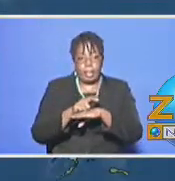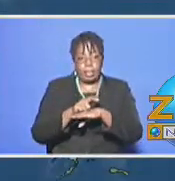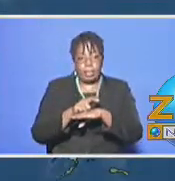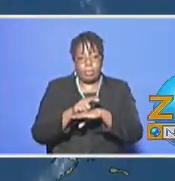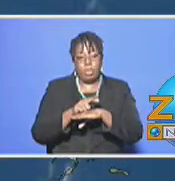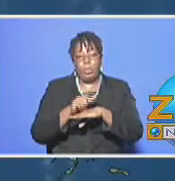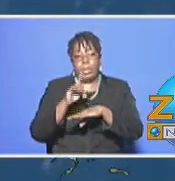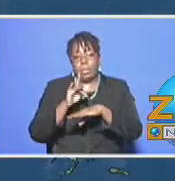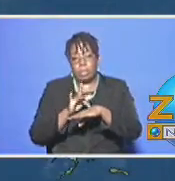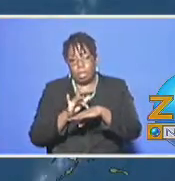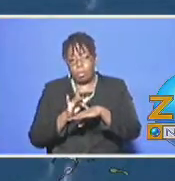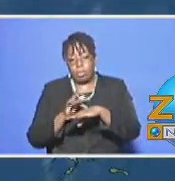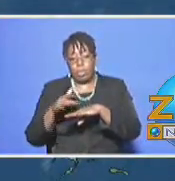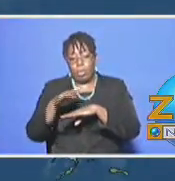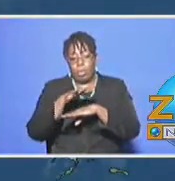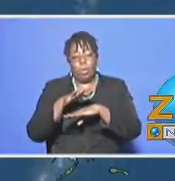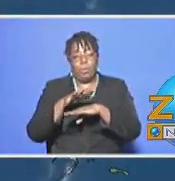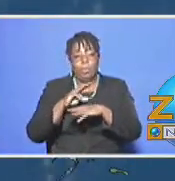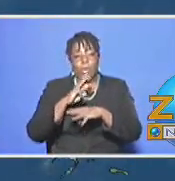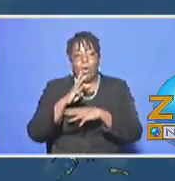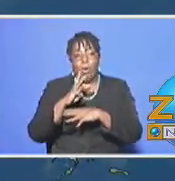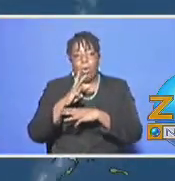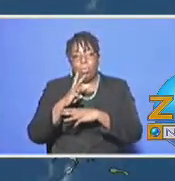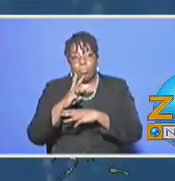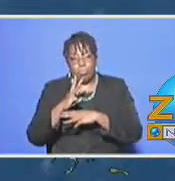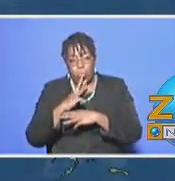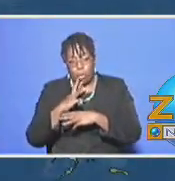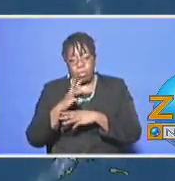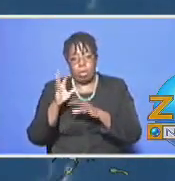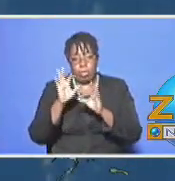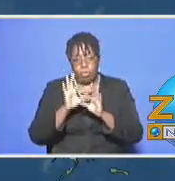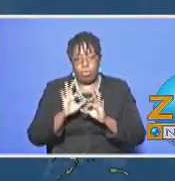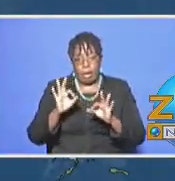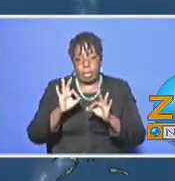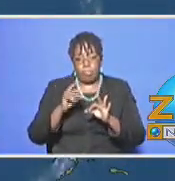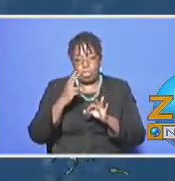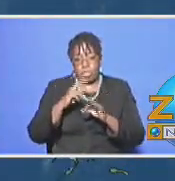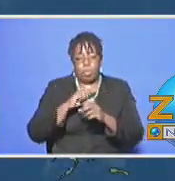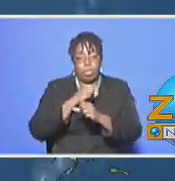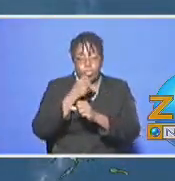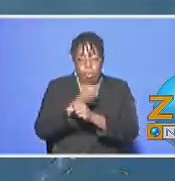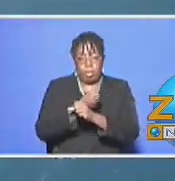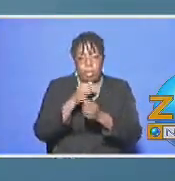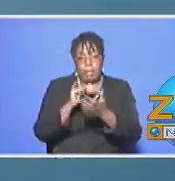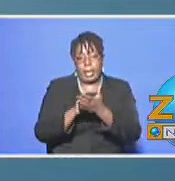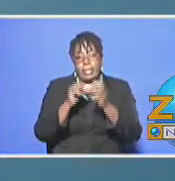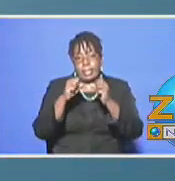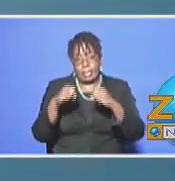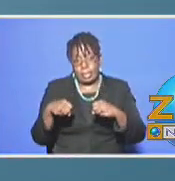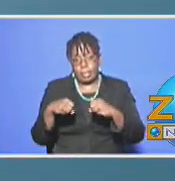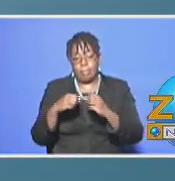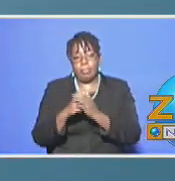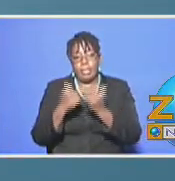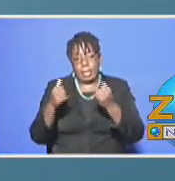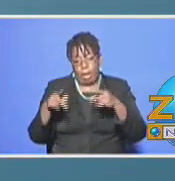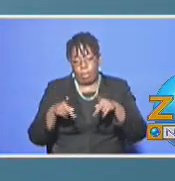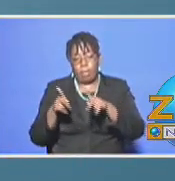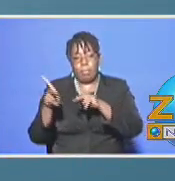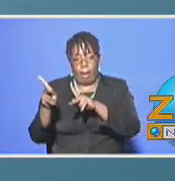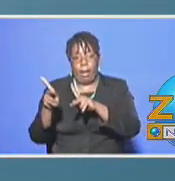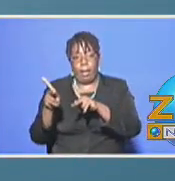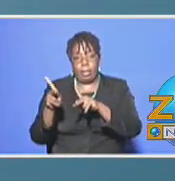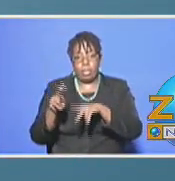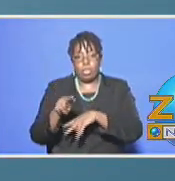over the waters sometime late on Friday, we expect some re-intensification of this system to take place. Forecast track, keeping it on